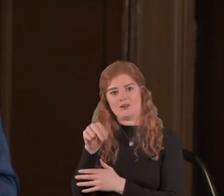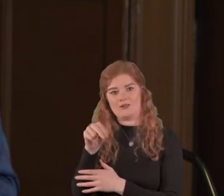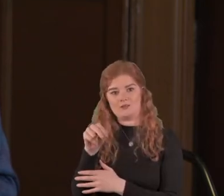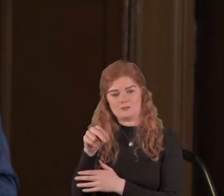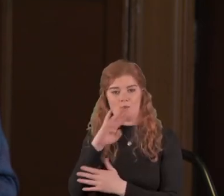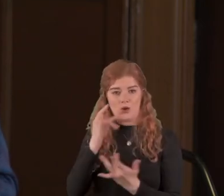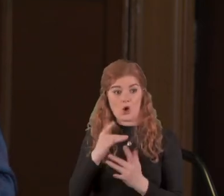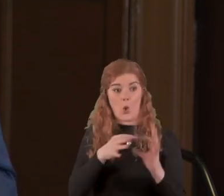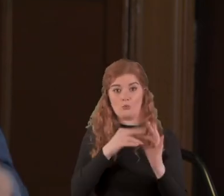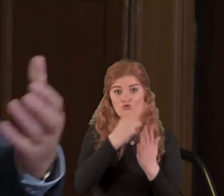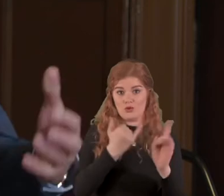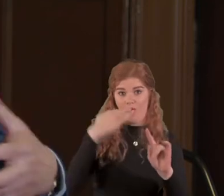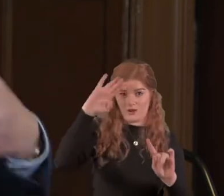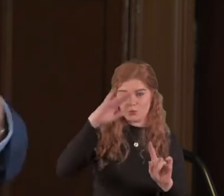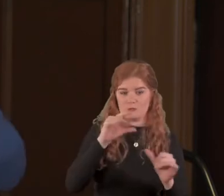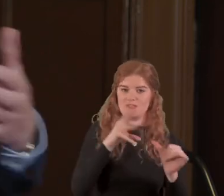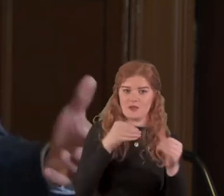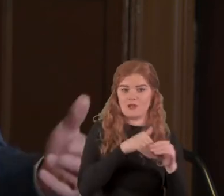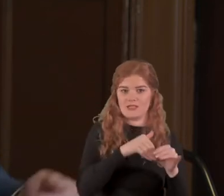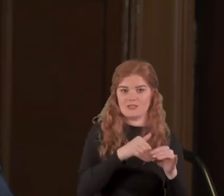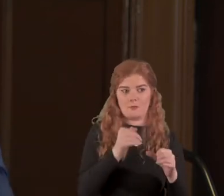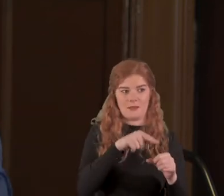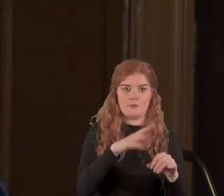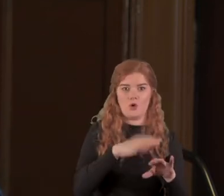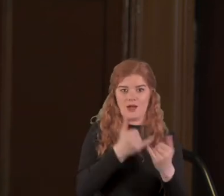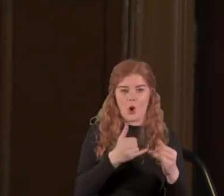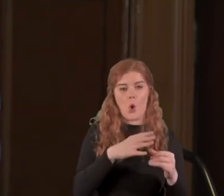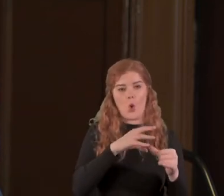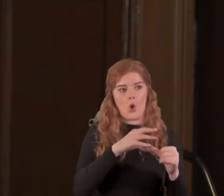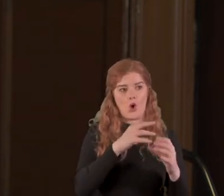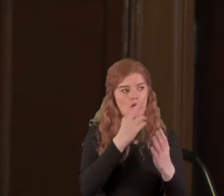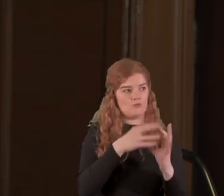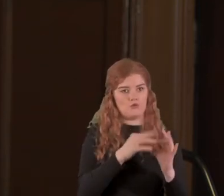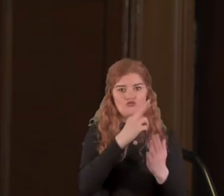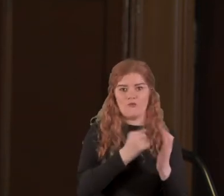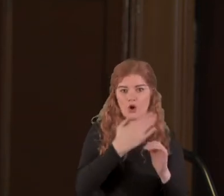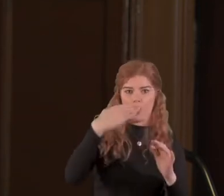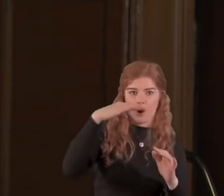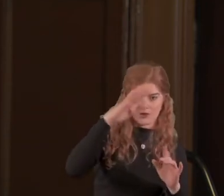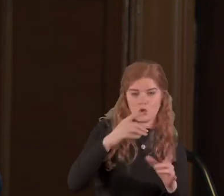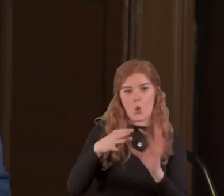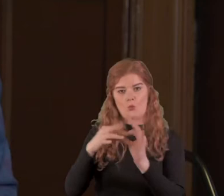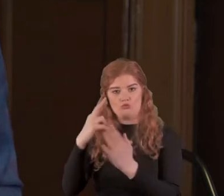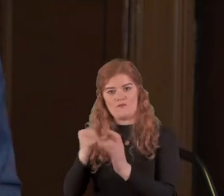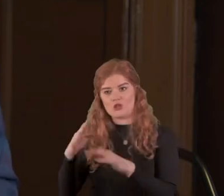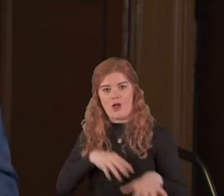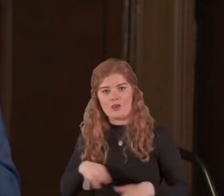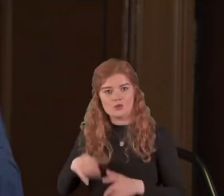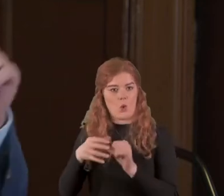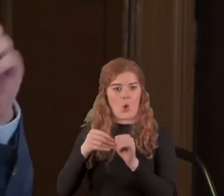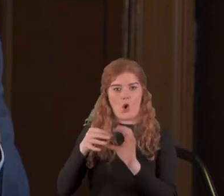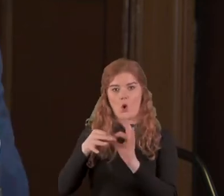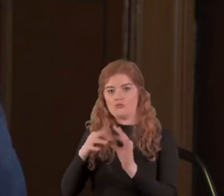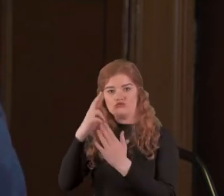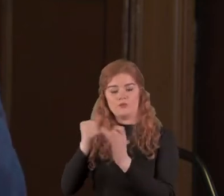in Ireland will be in the context of home rule for Scotland, home rule for Wales, I don't know whether home rule for England. He's toying with these ideas.